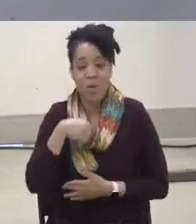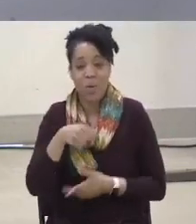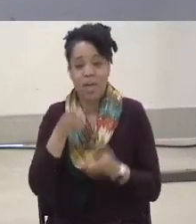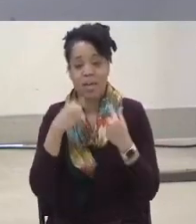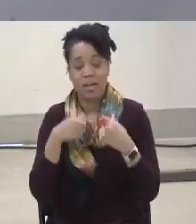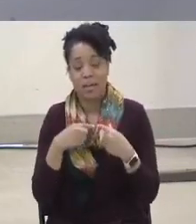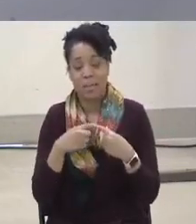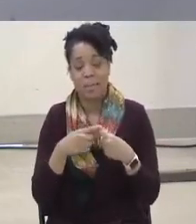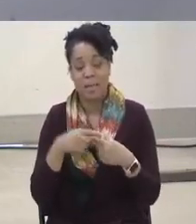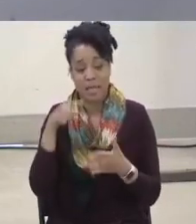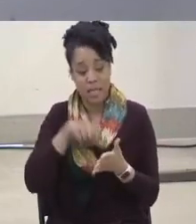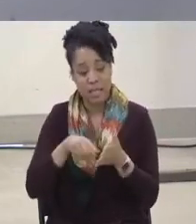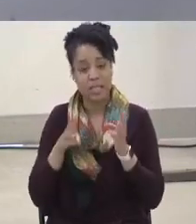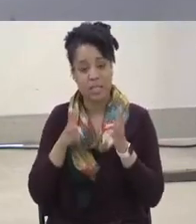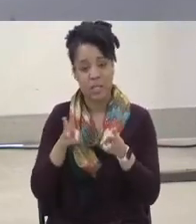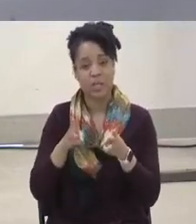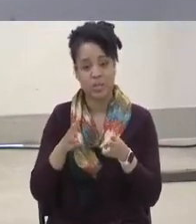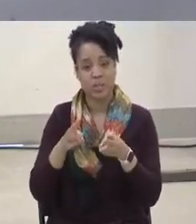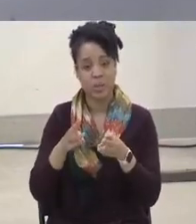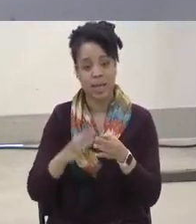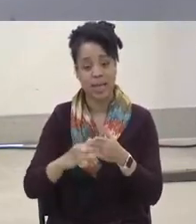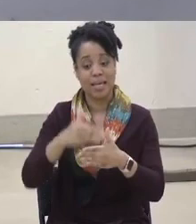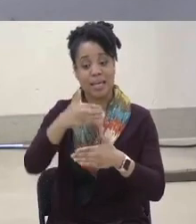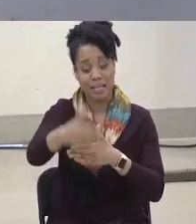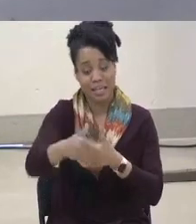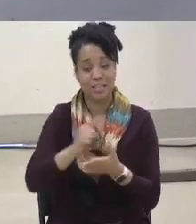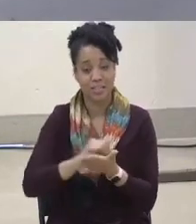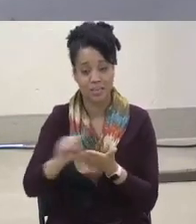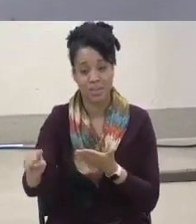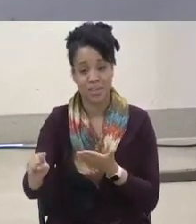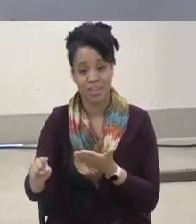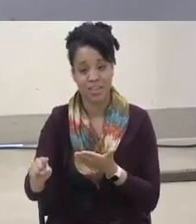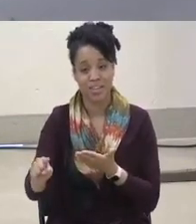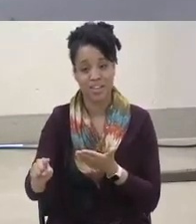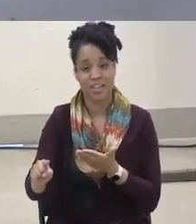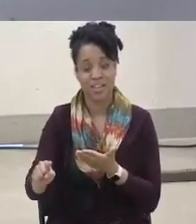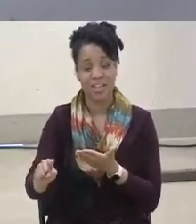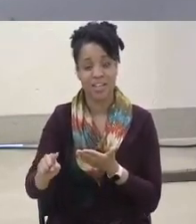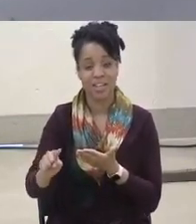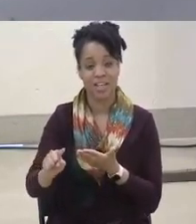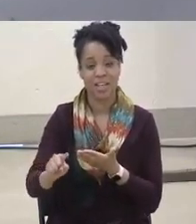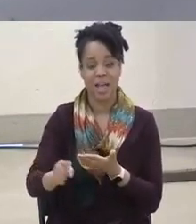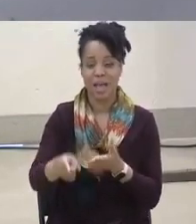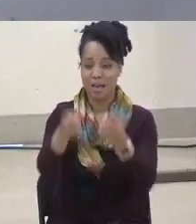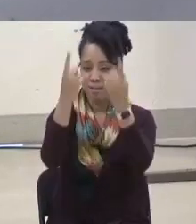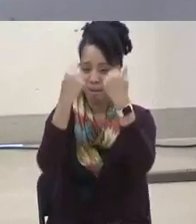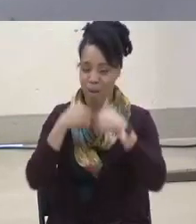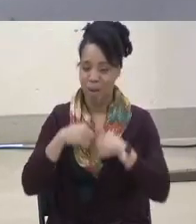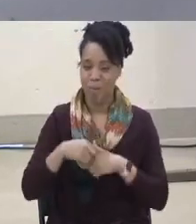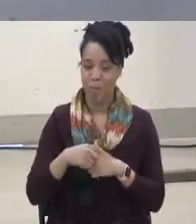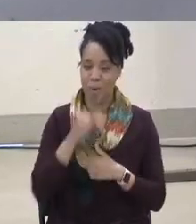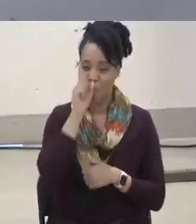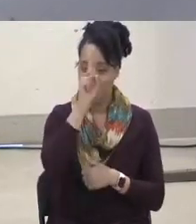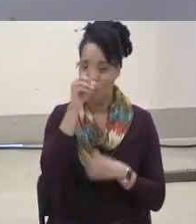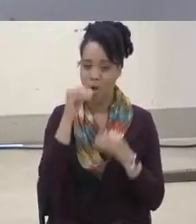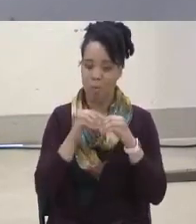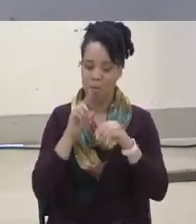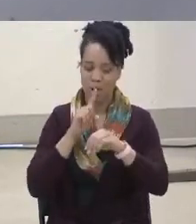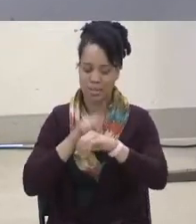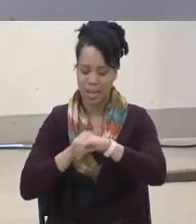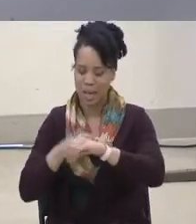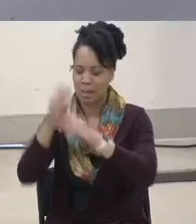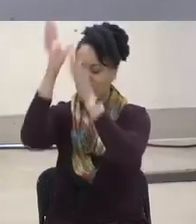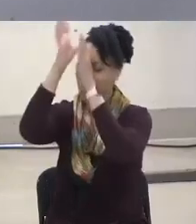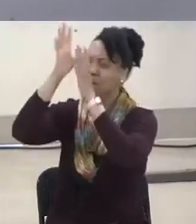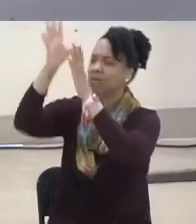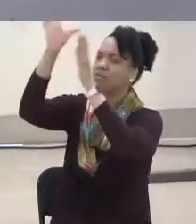way next week, Quizás si hacemos esto la semana que viene, tune in one more time. esté con nosotros una vez más. Father,